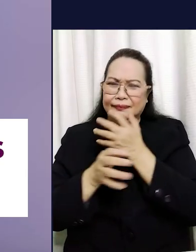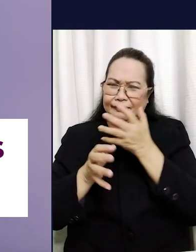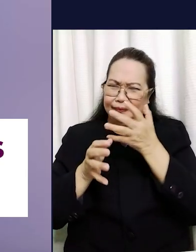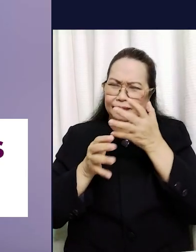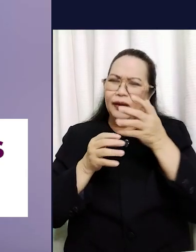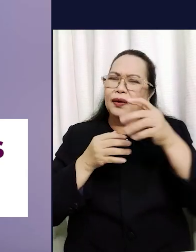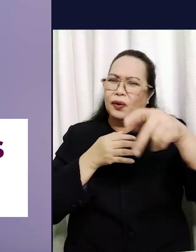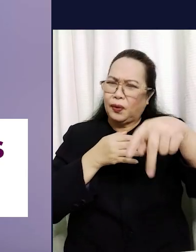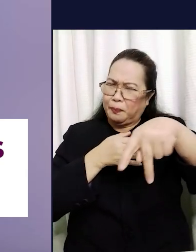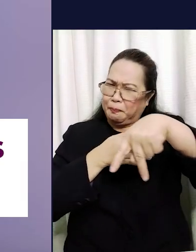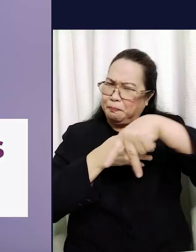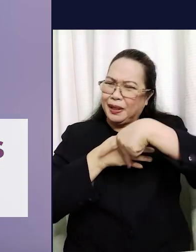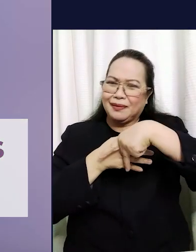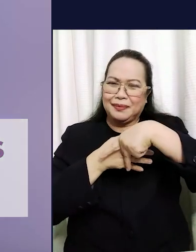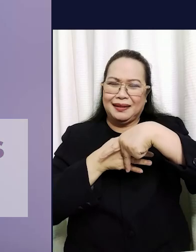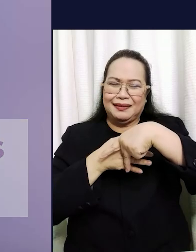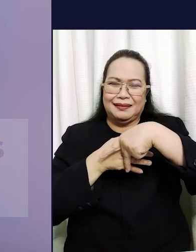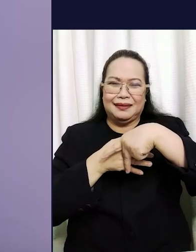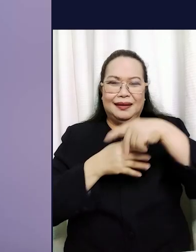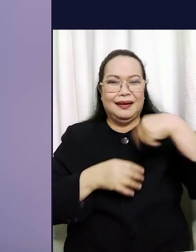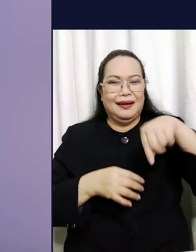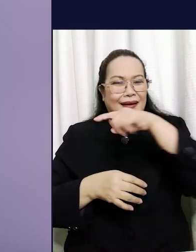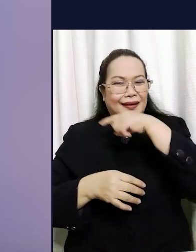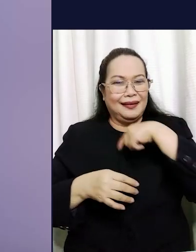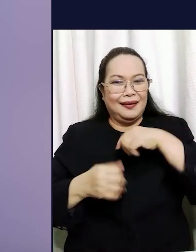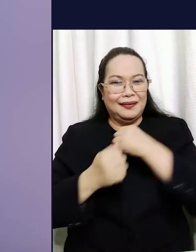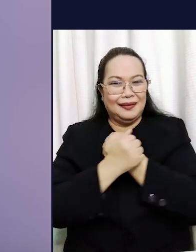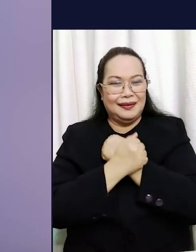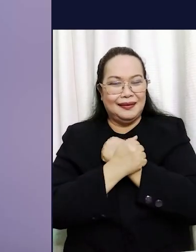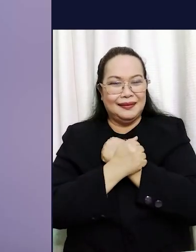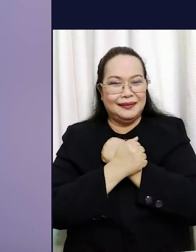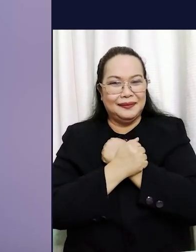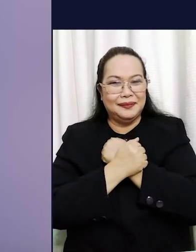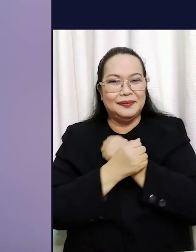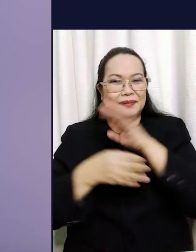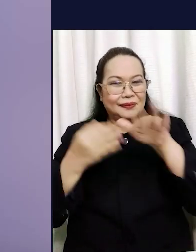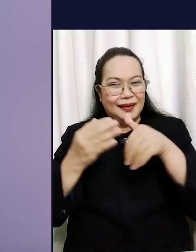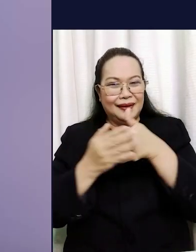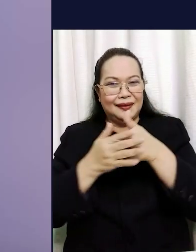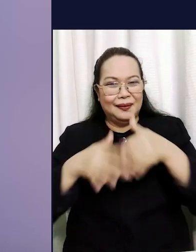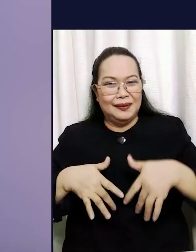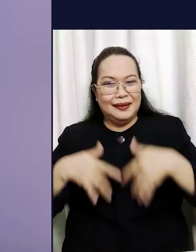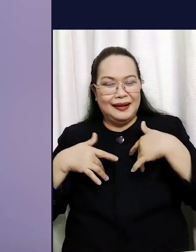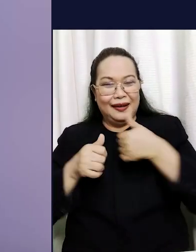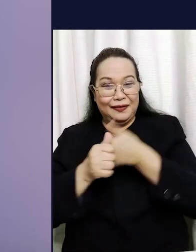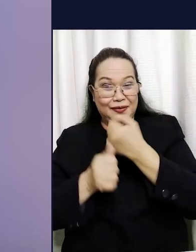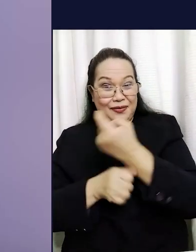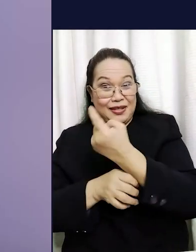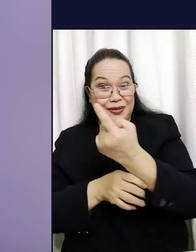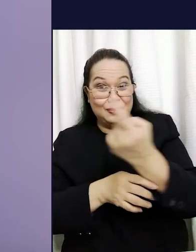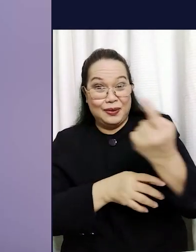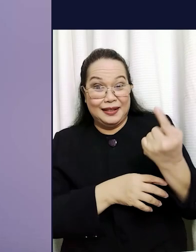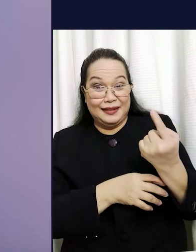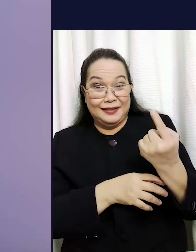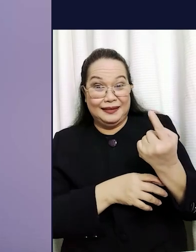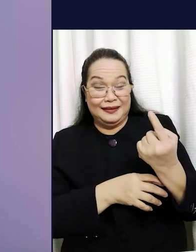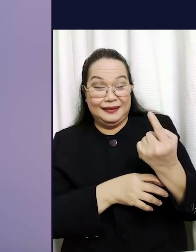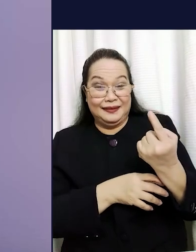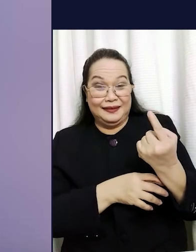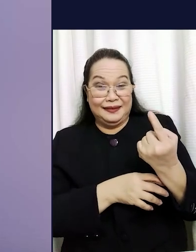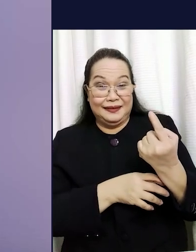8 to 13, is that really love endures. Really love lasts. Really love